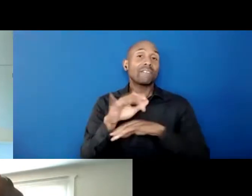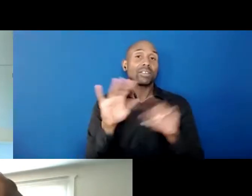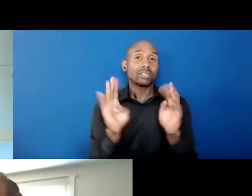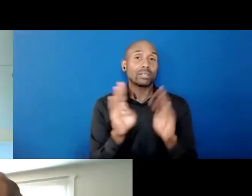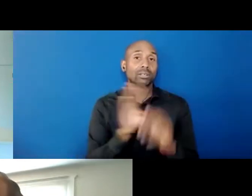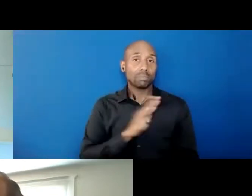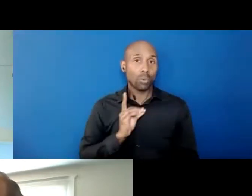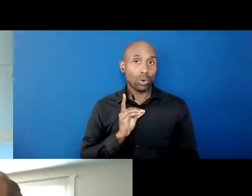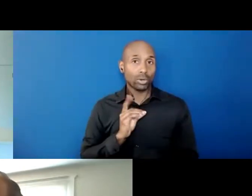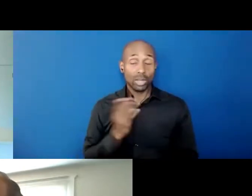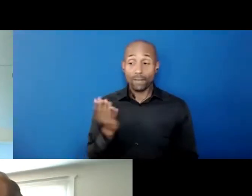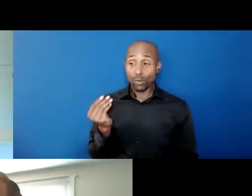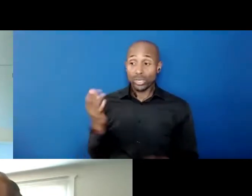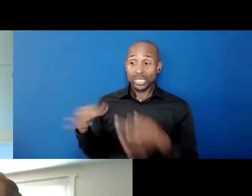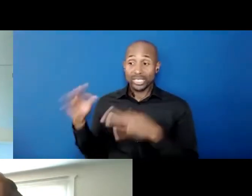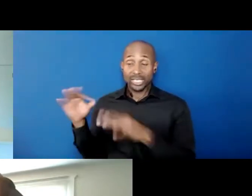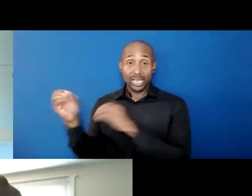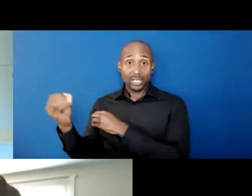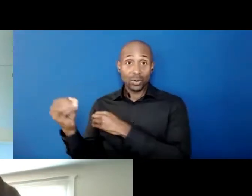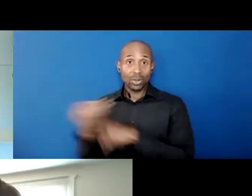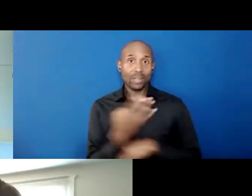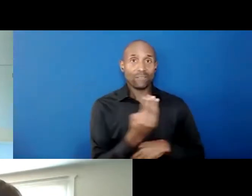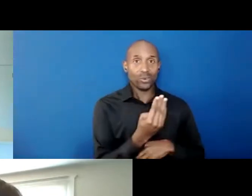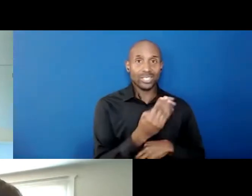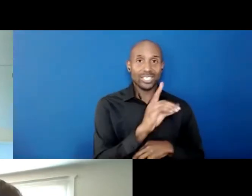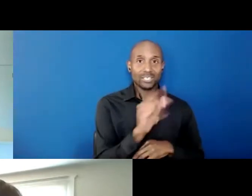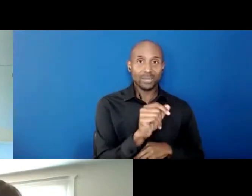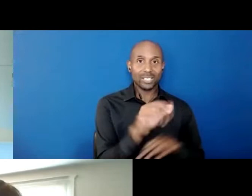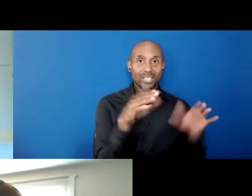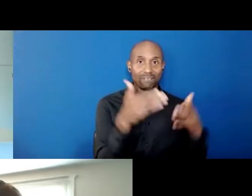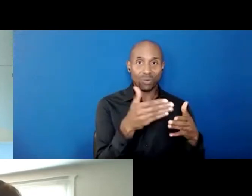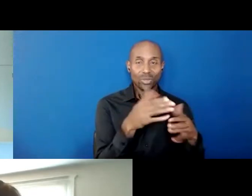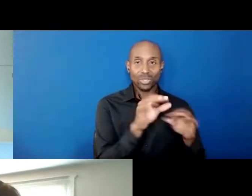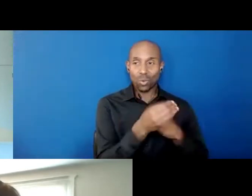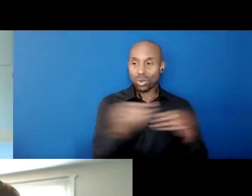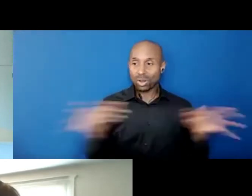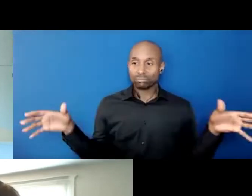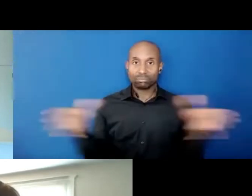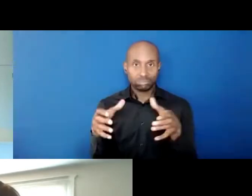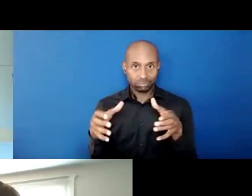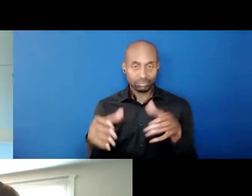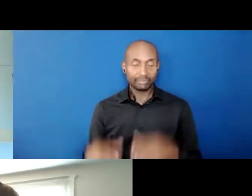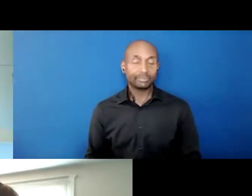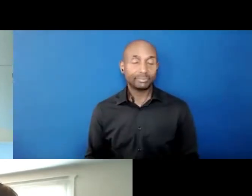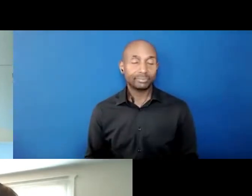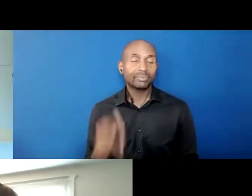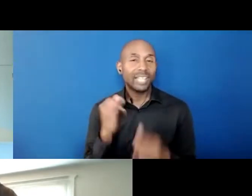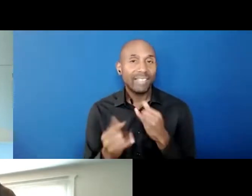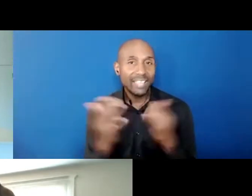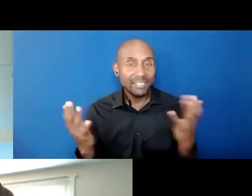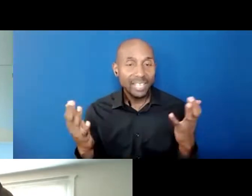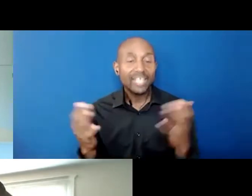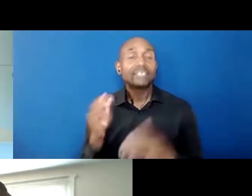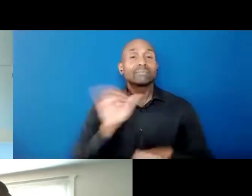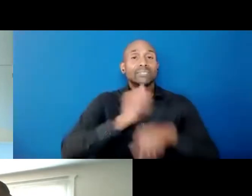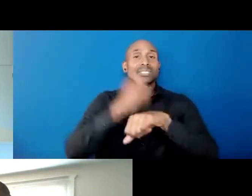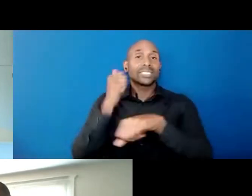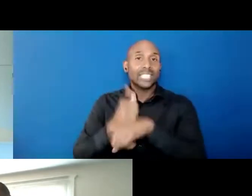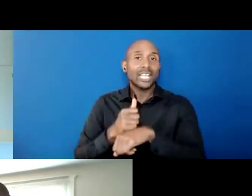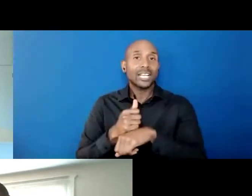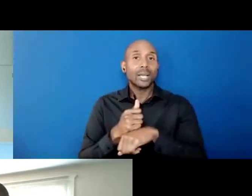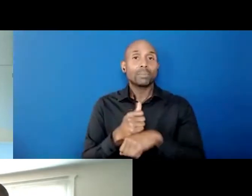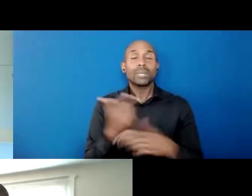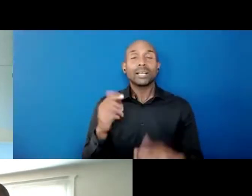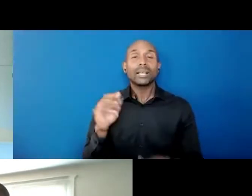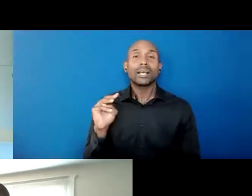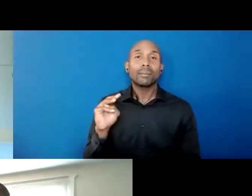disability-focused organizations. And last, of course, but not least, orchestrating a multifaceted Joining Hands